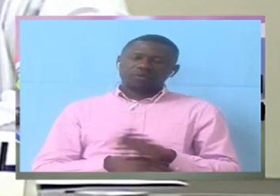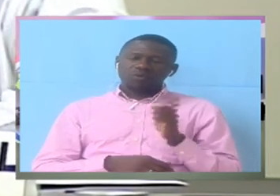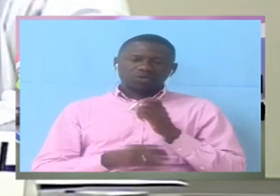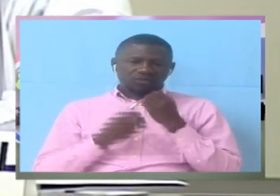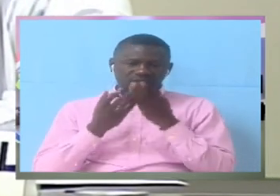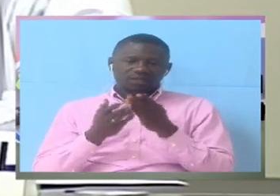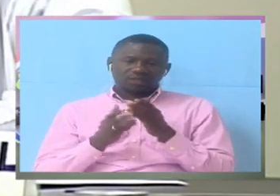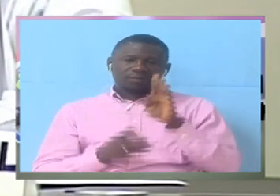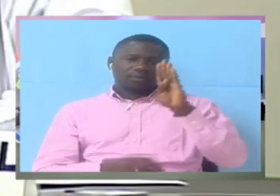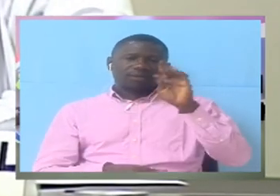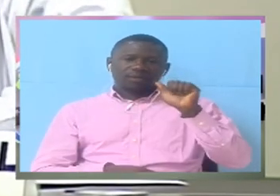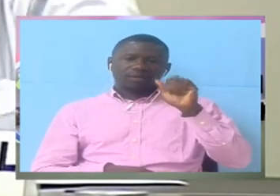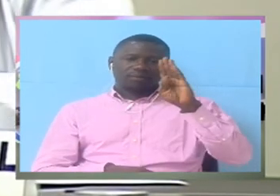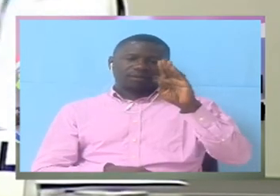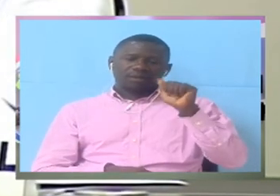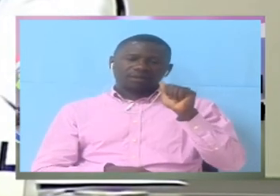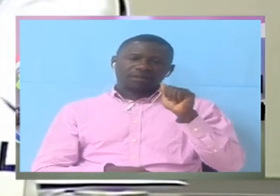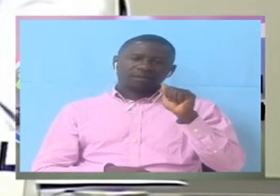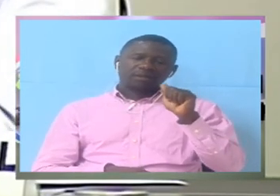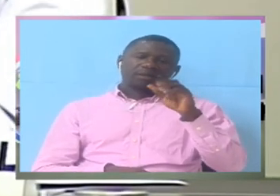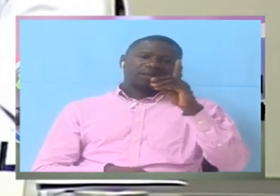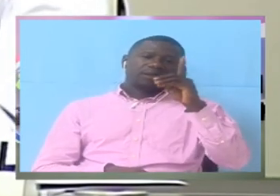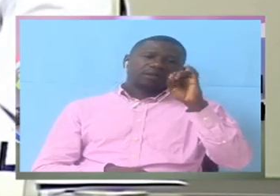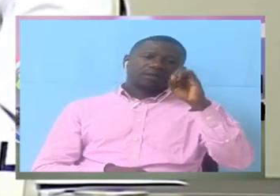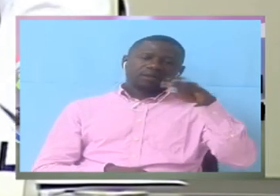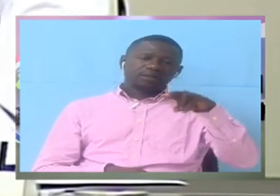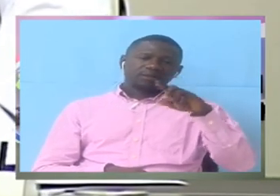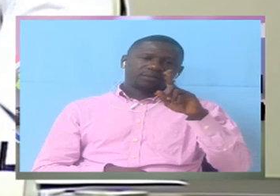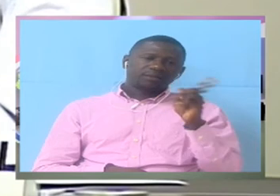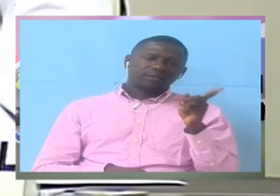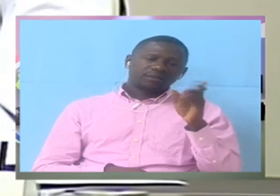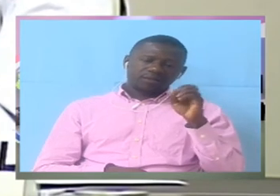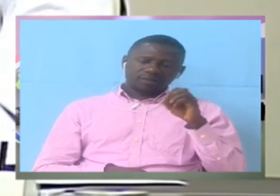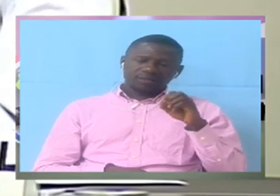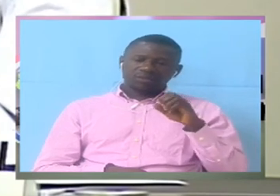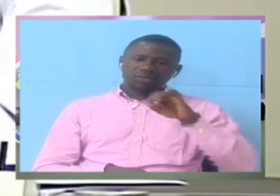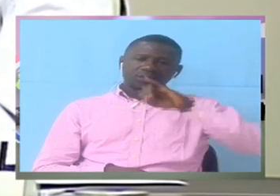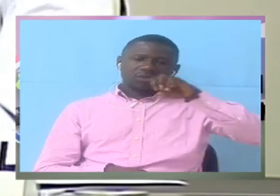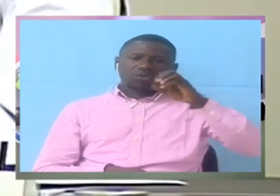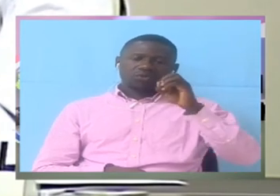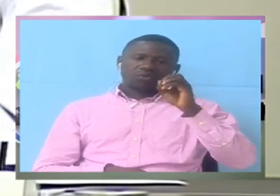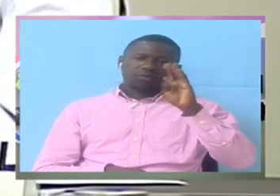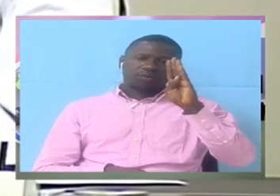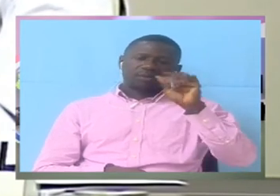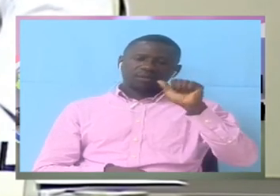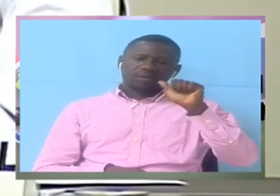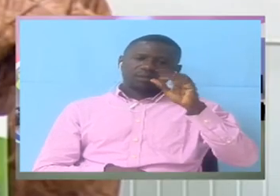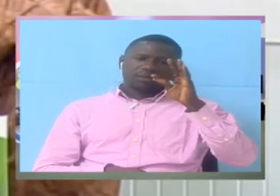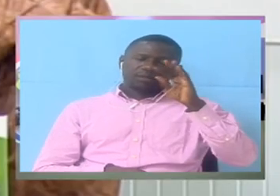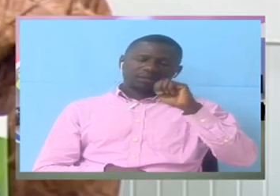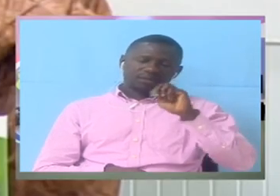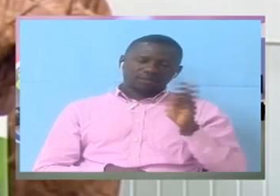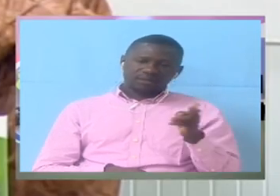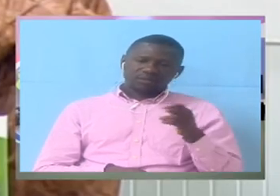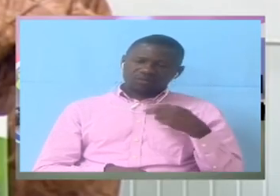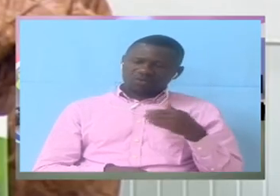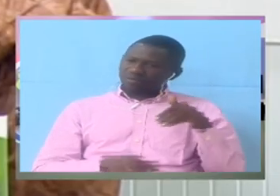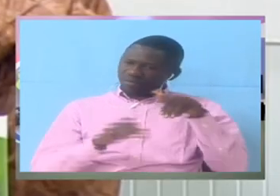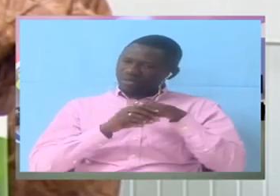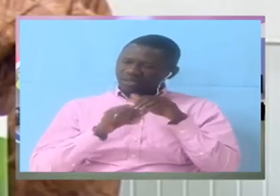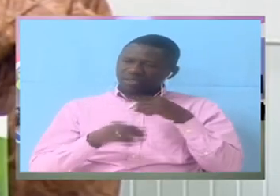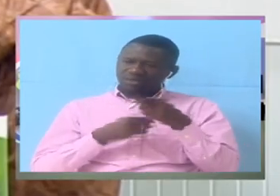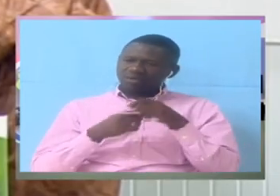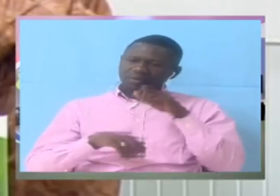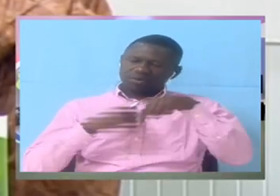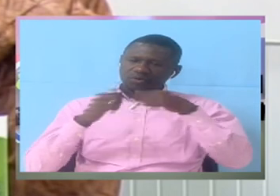a lawyer, former attorney general, and one-time judge, was complicit to your torture. Baba